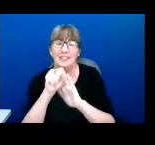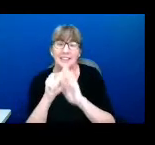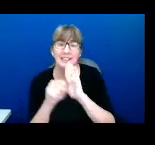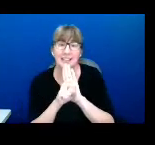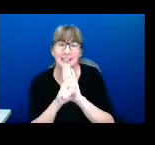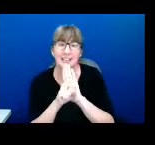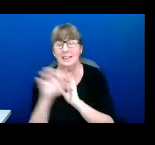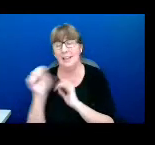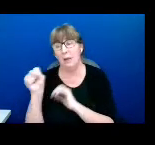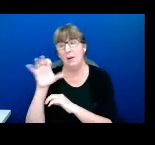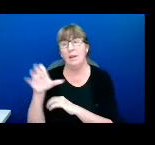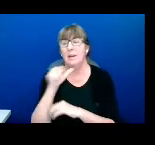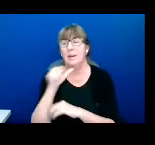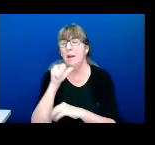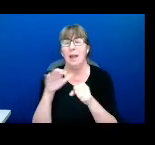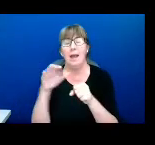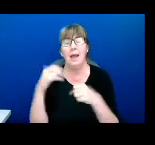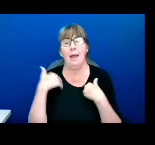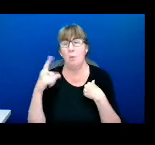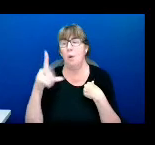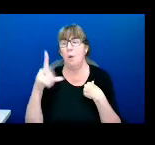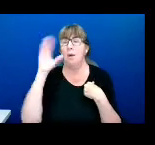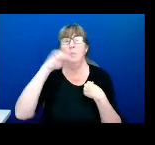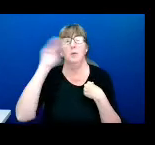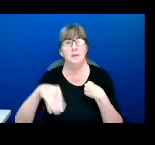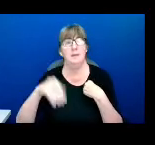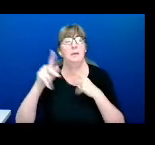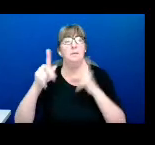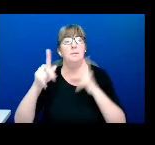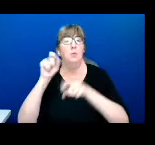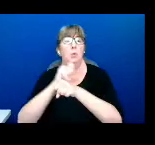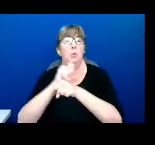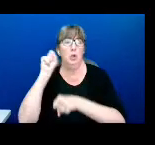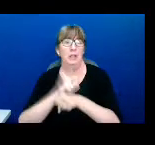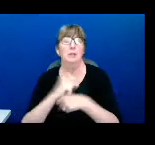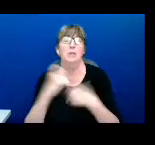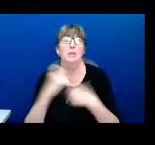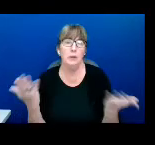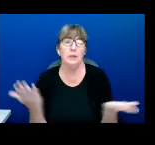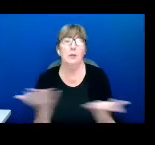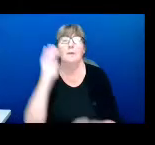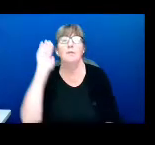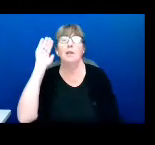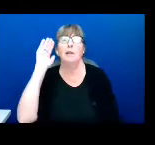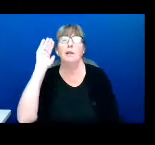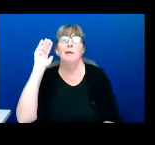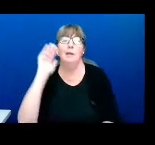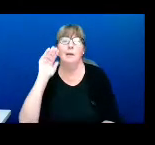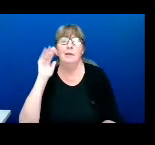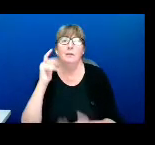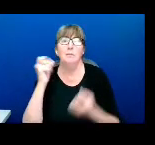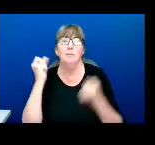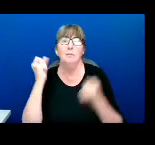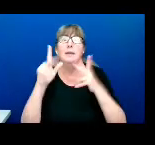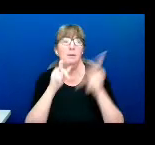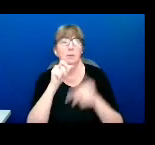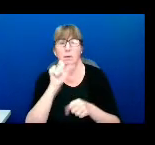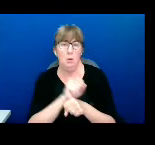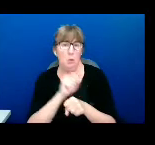there's room to grow in all these areas and in all these states. But